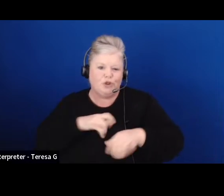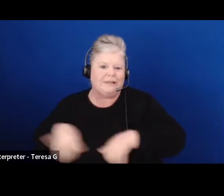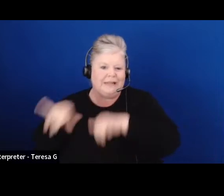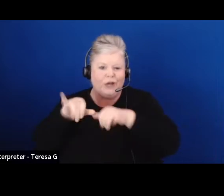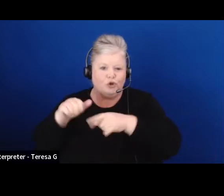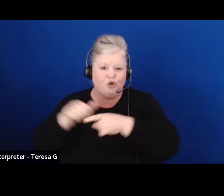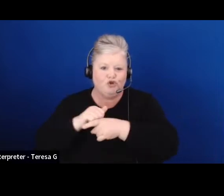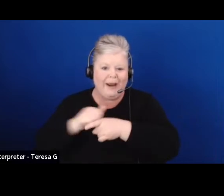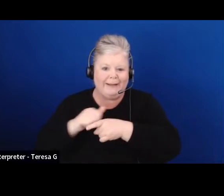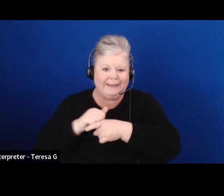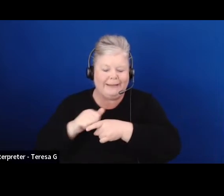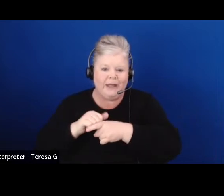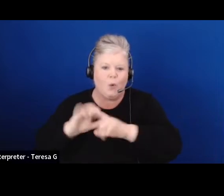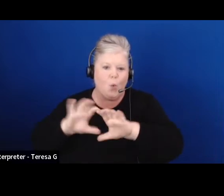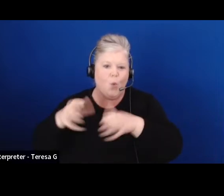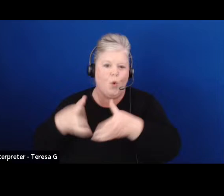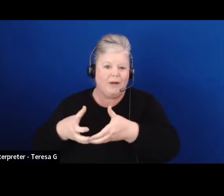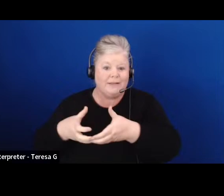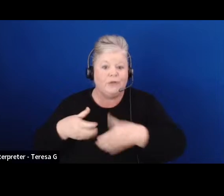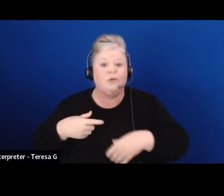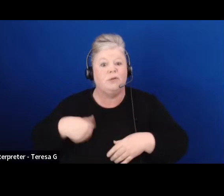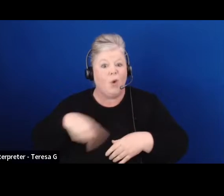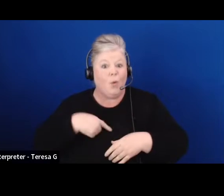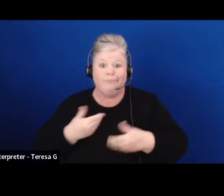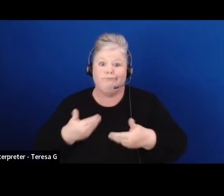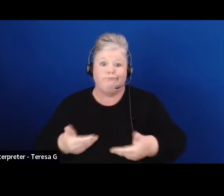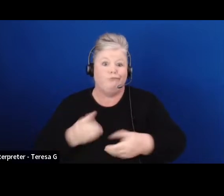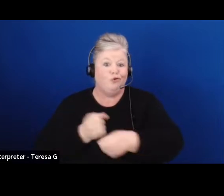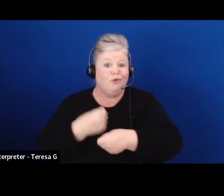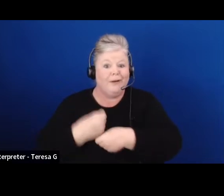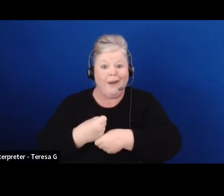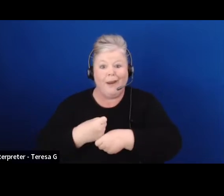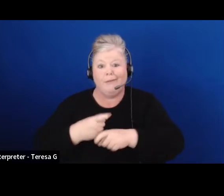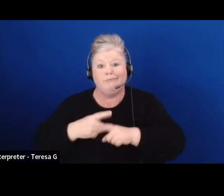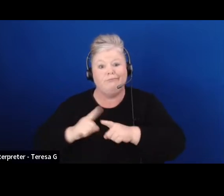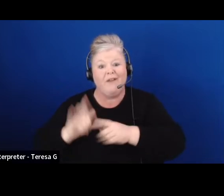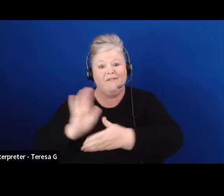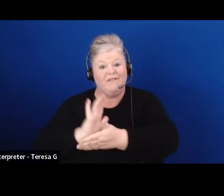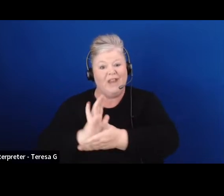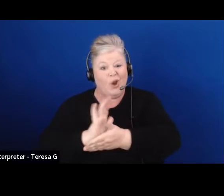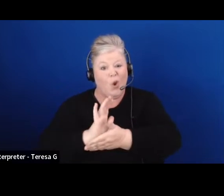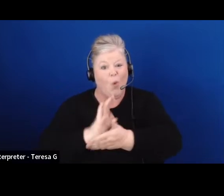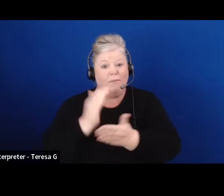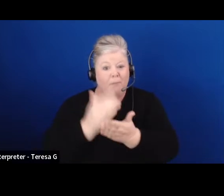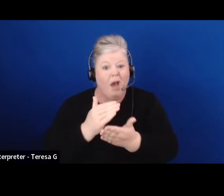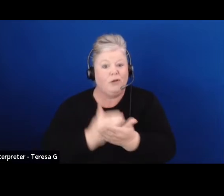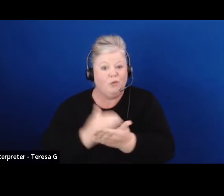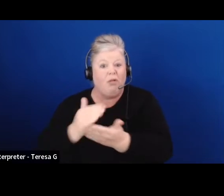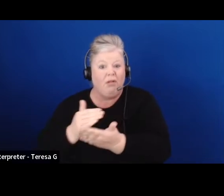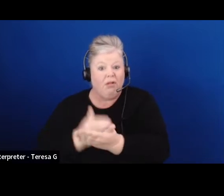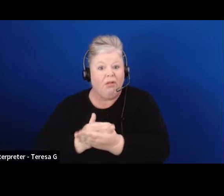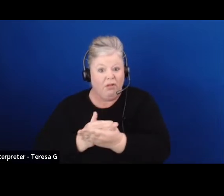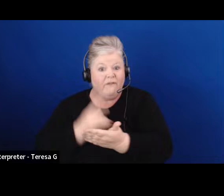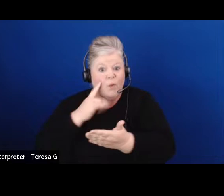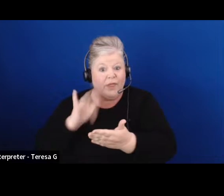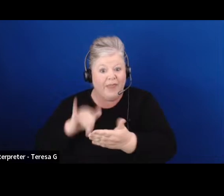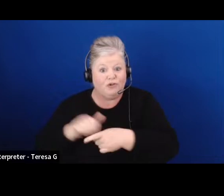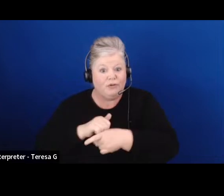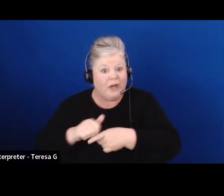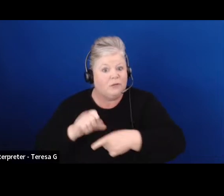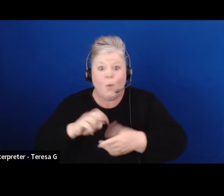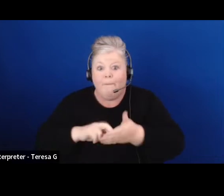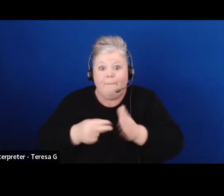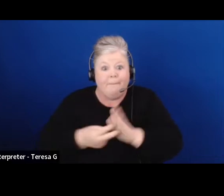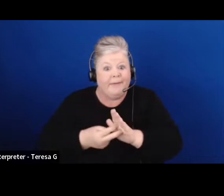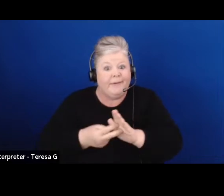organization, and we worked with them and created video modules of our training so that any peace officer throughout